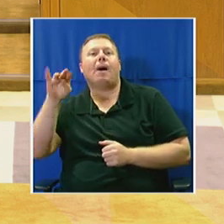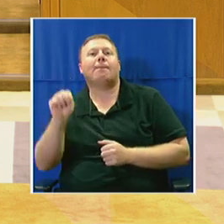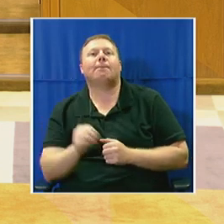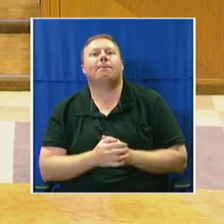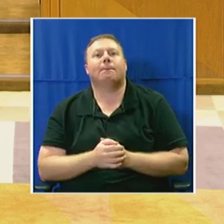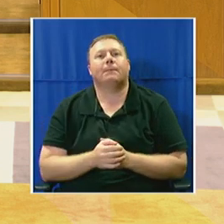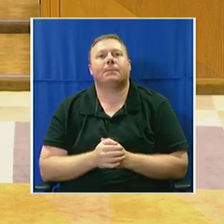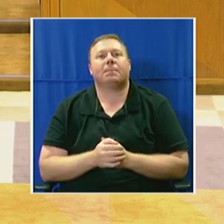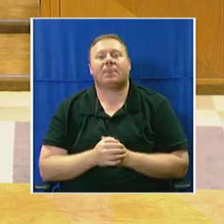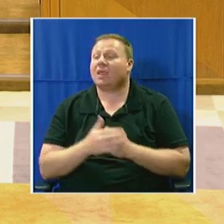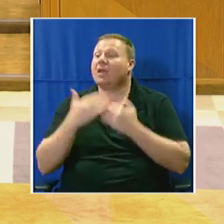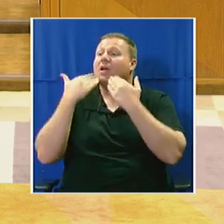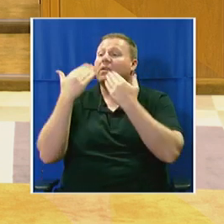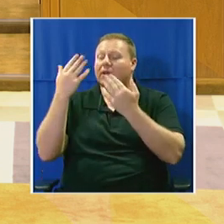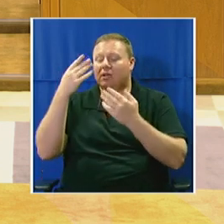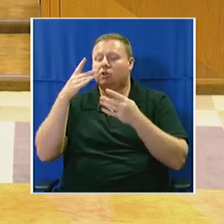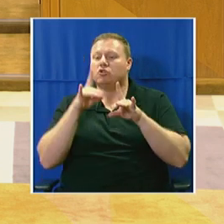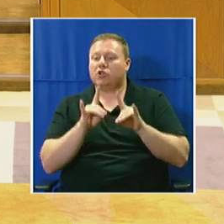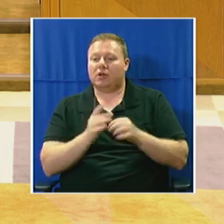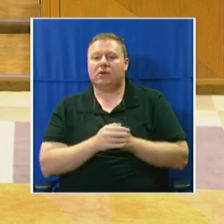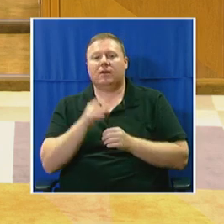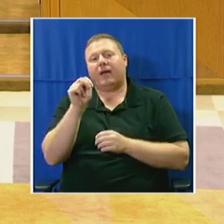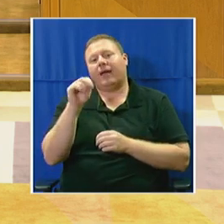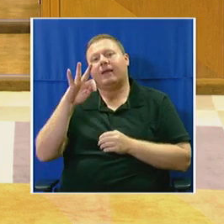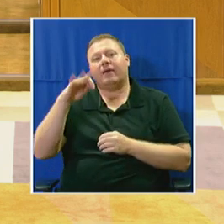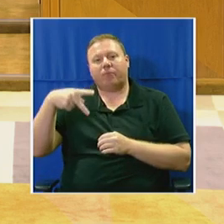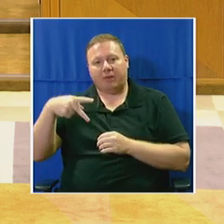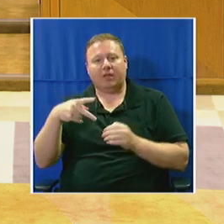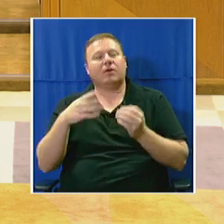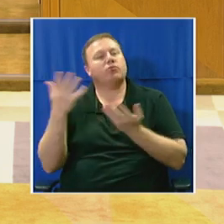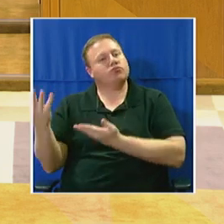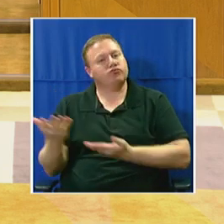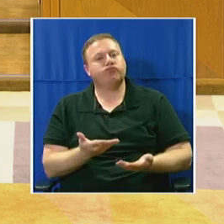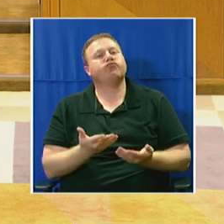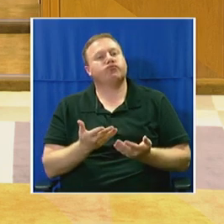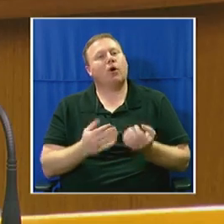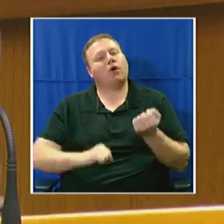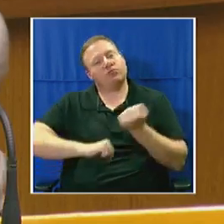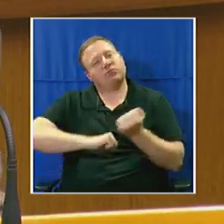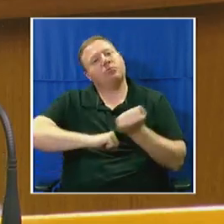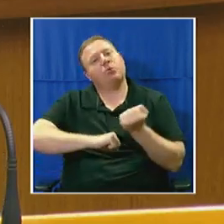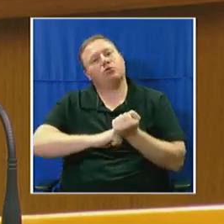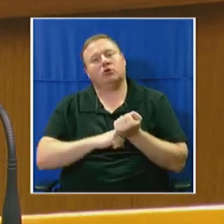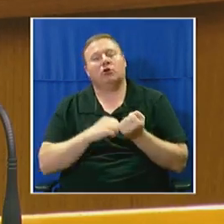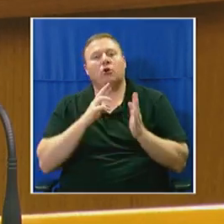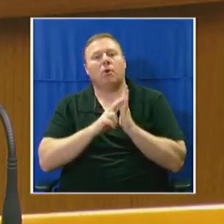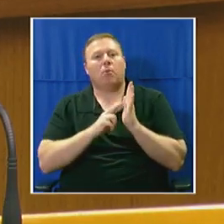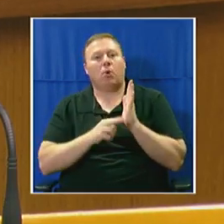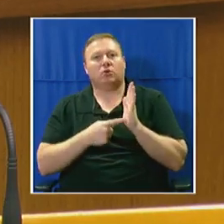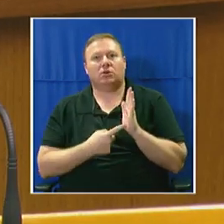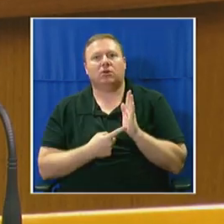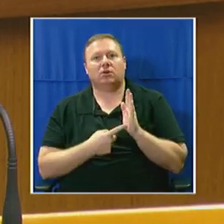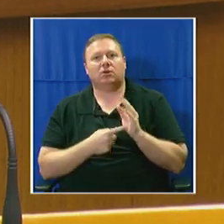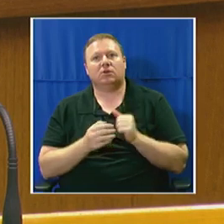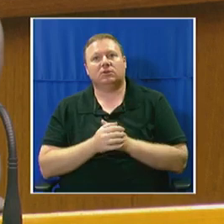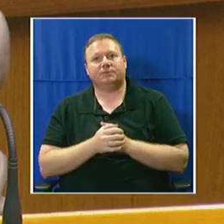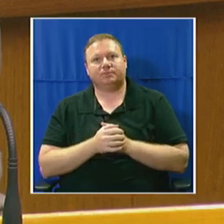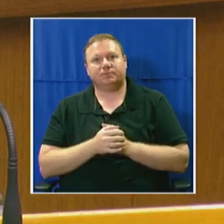report and we look forward to the stabilization of the NPA I thank you thank you honorable member the next speaker is The Honorable